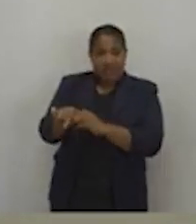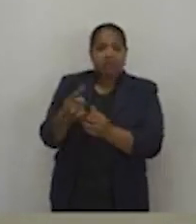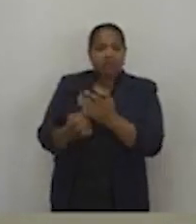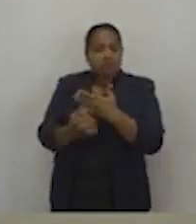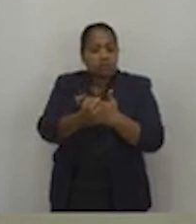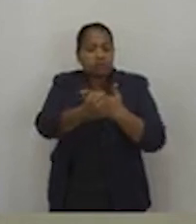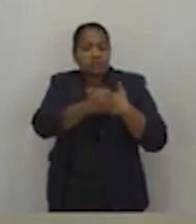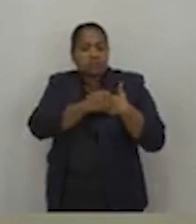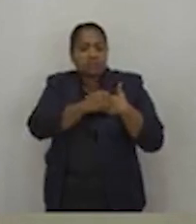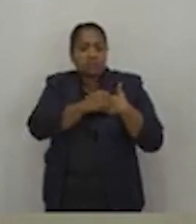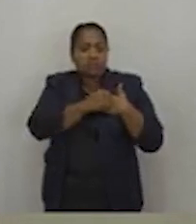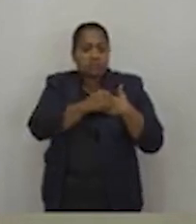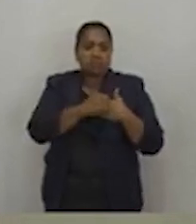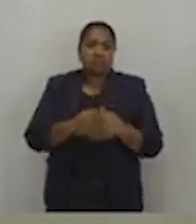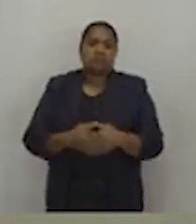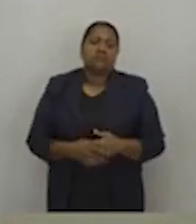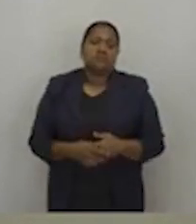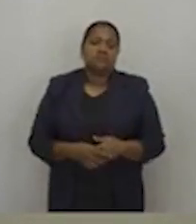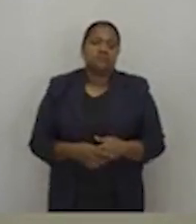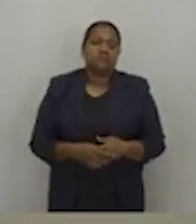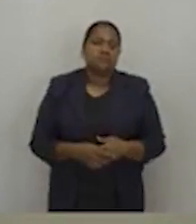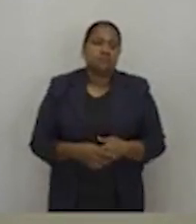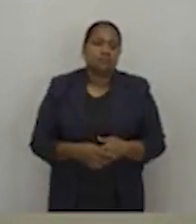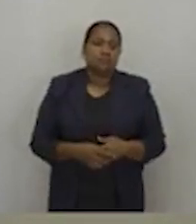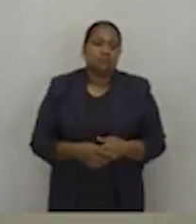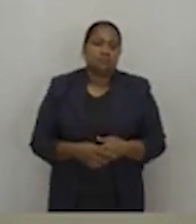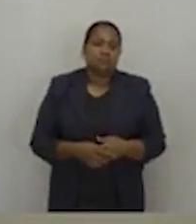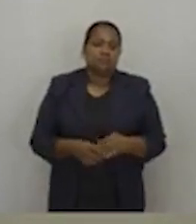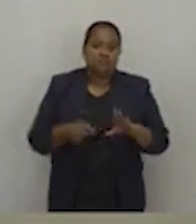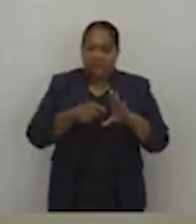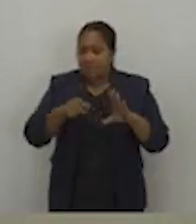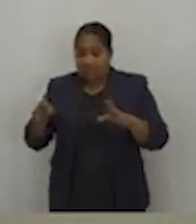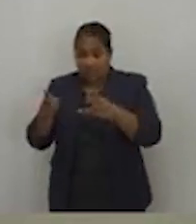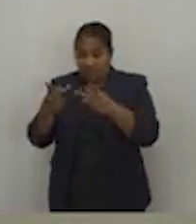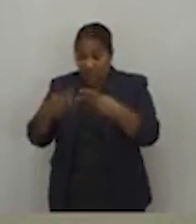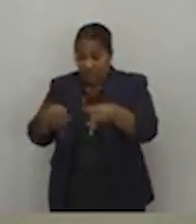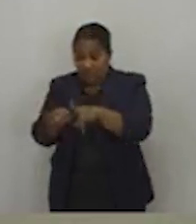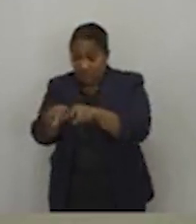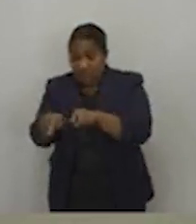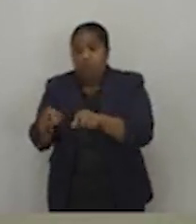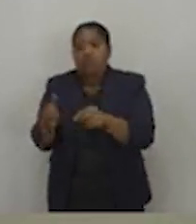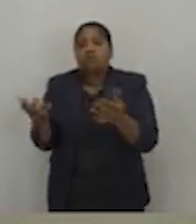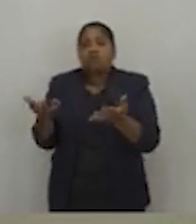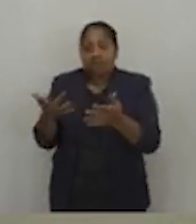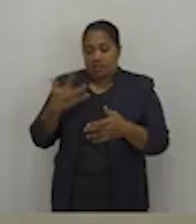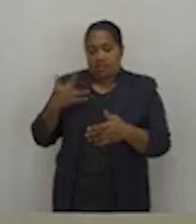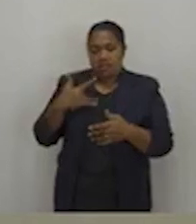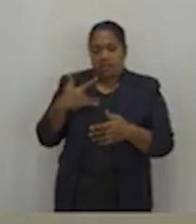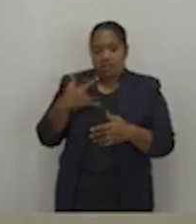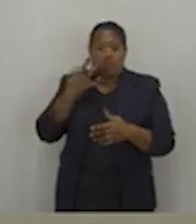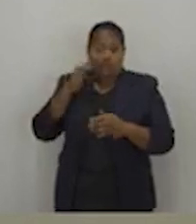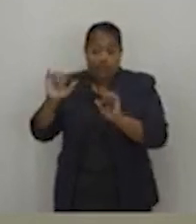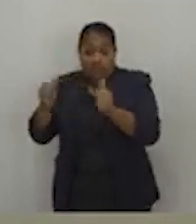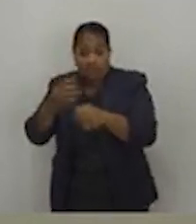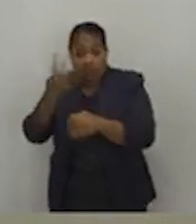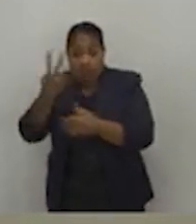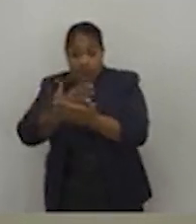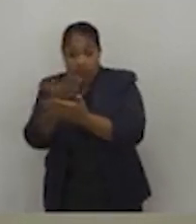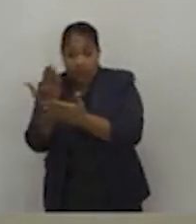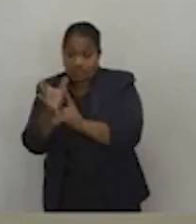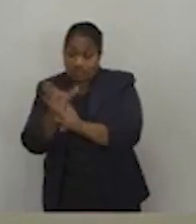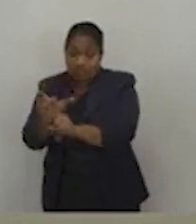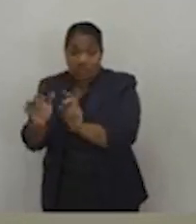out of the containment area to where they reside once they finish their 14 days of quarantine. And